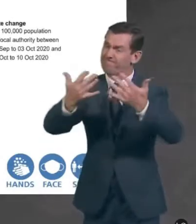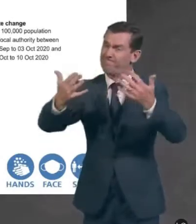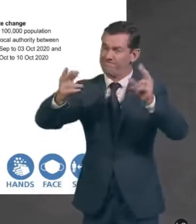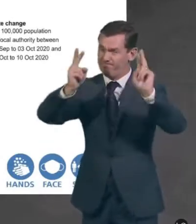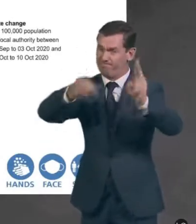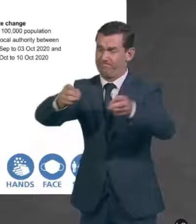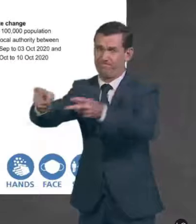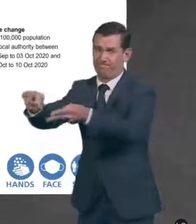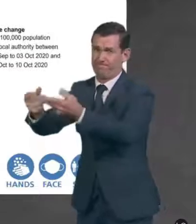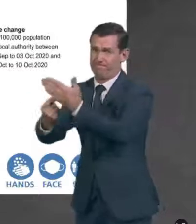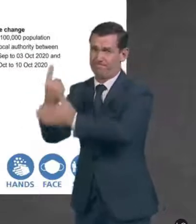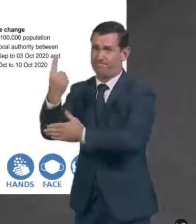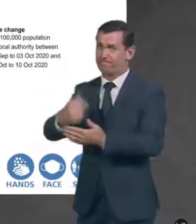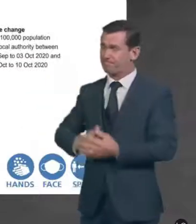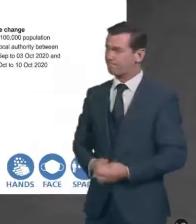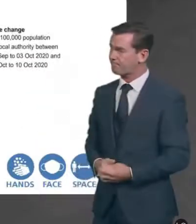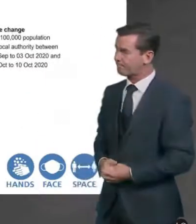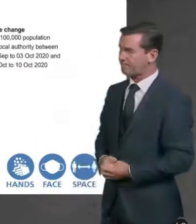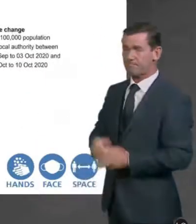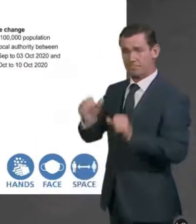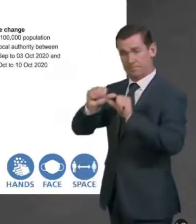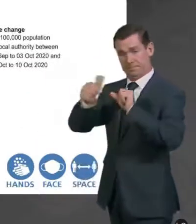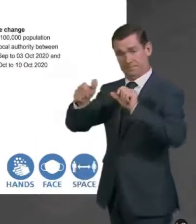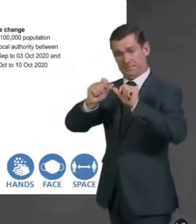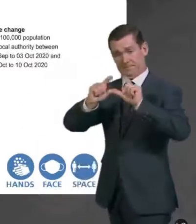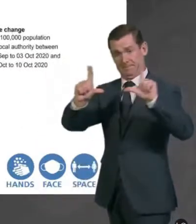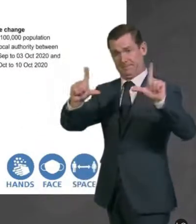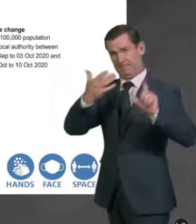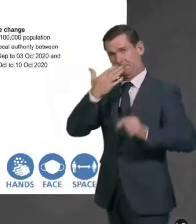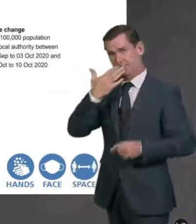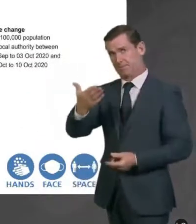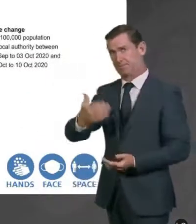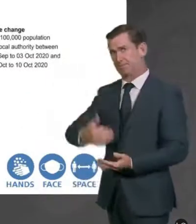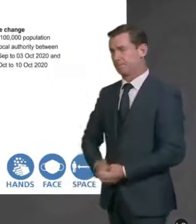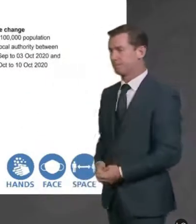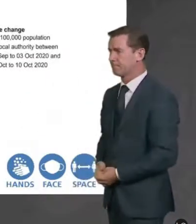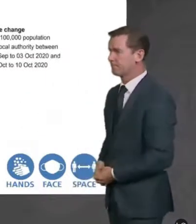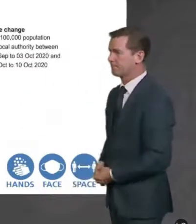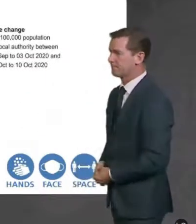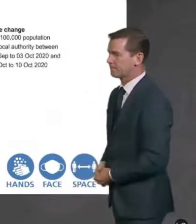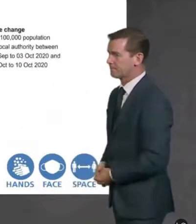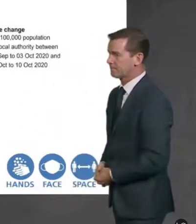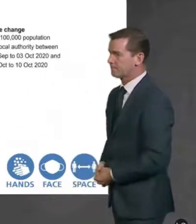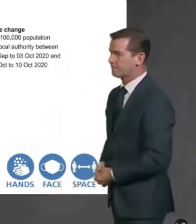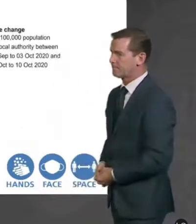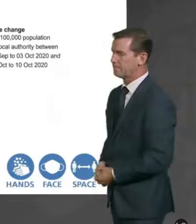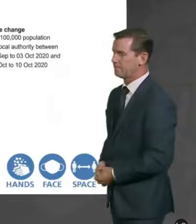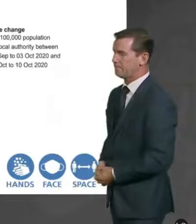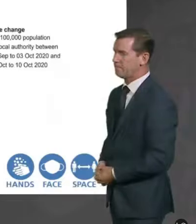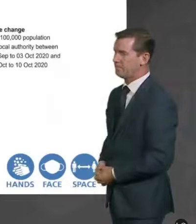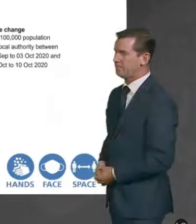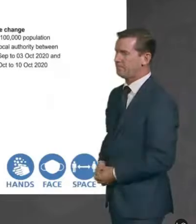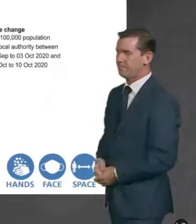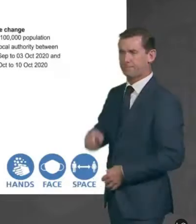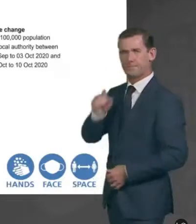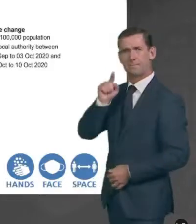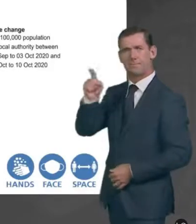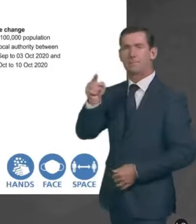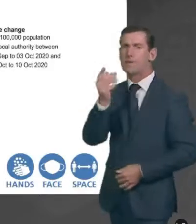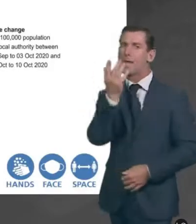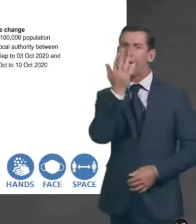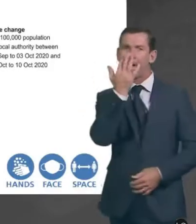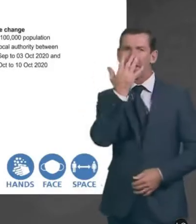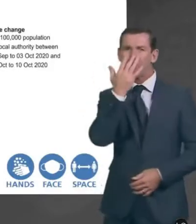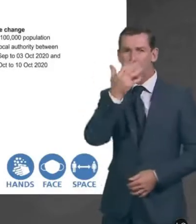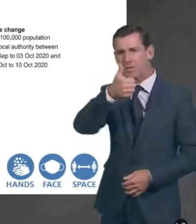slide, please. So this is the distribution by age of over 60. Again,